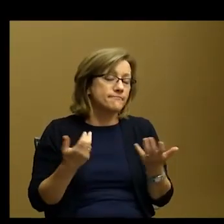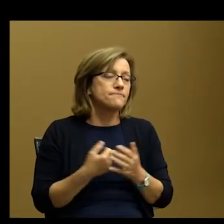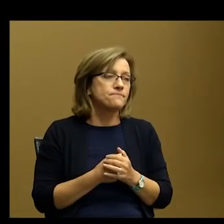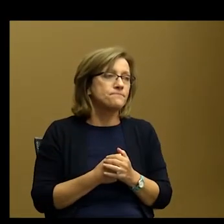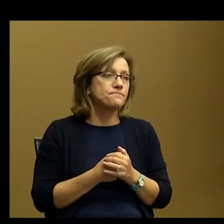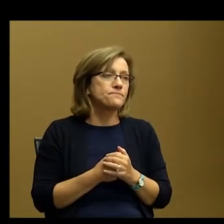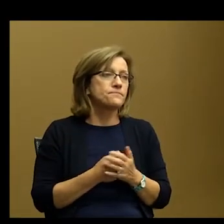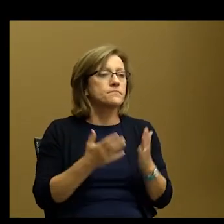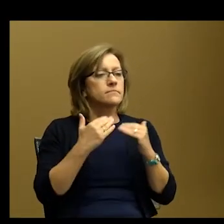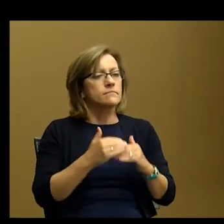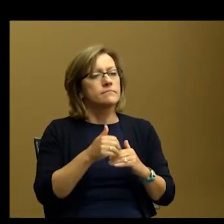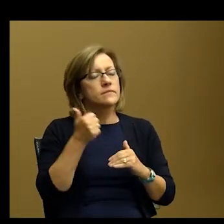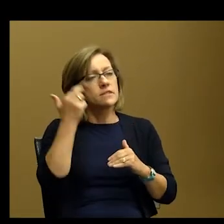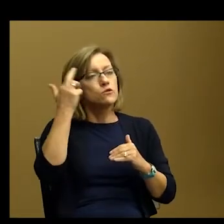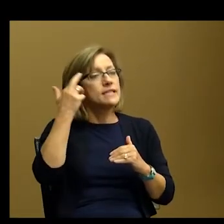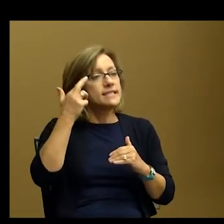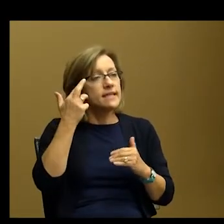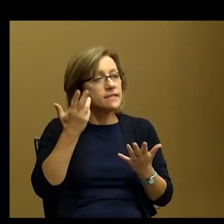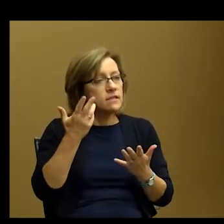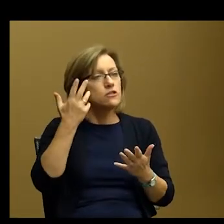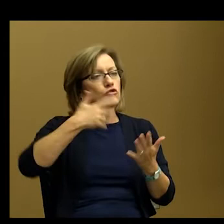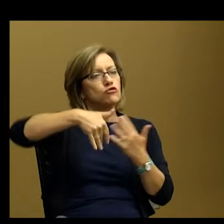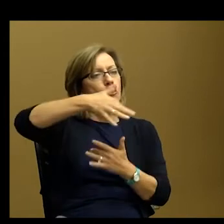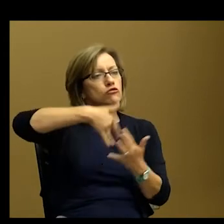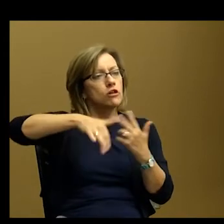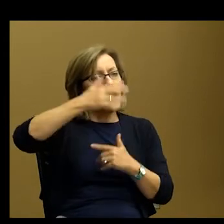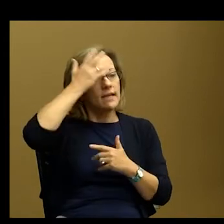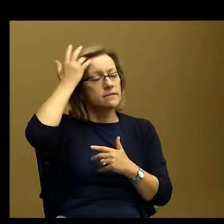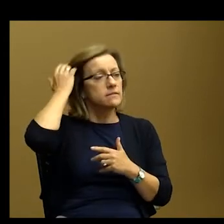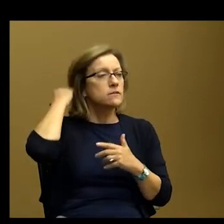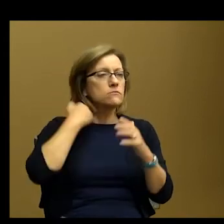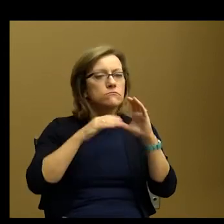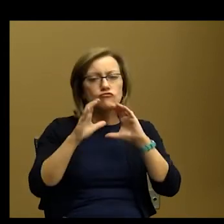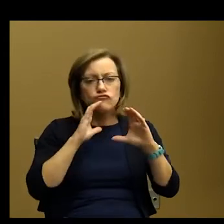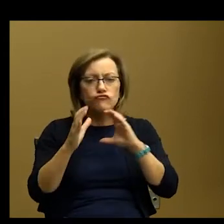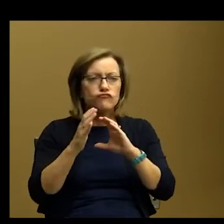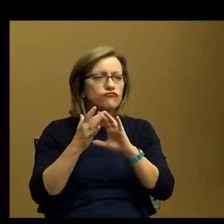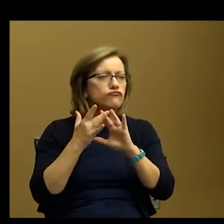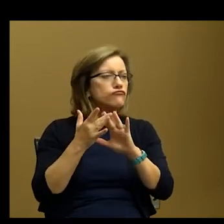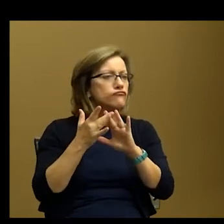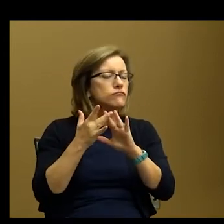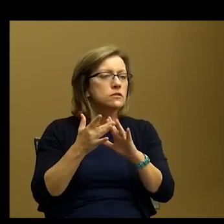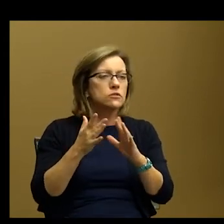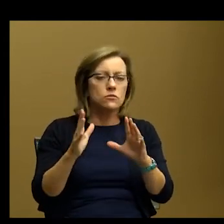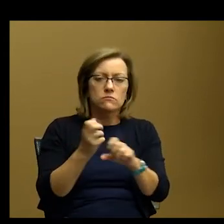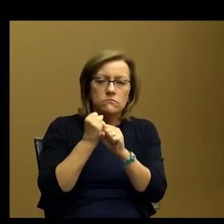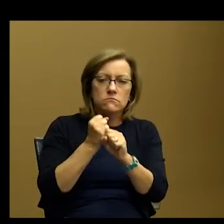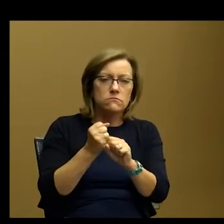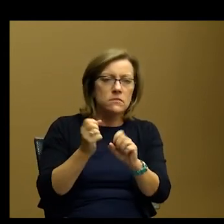to socialize is another reason, and that's to attract attention.